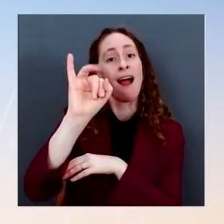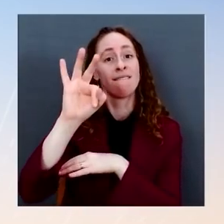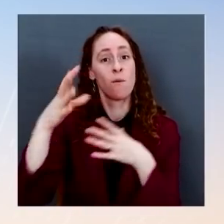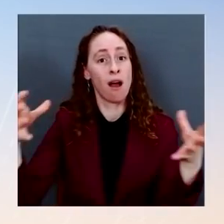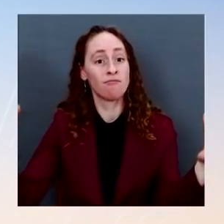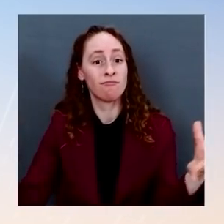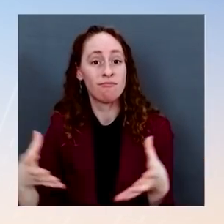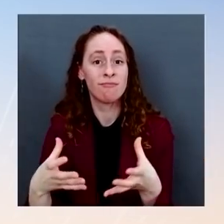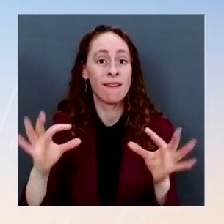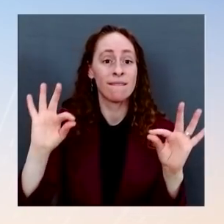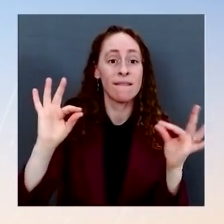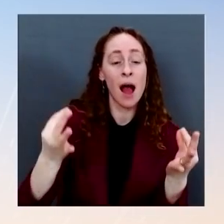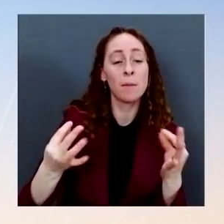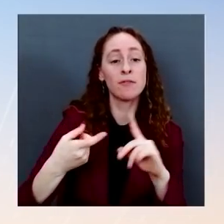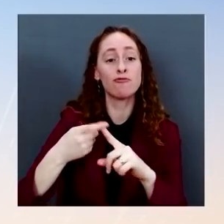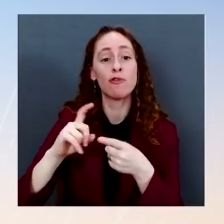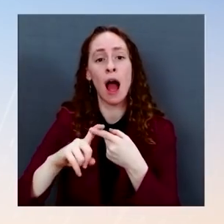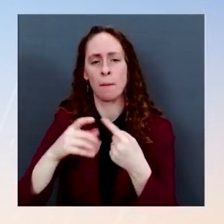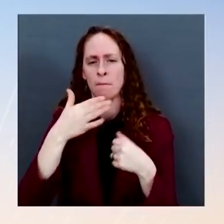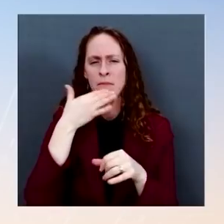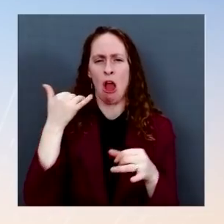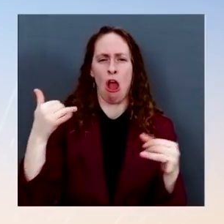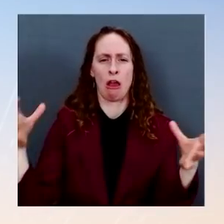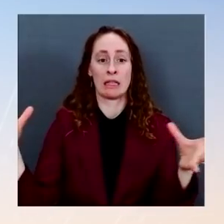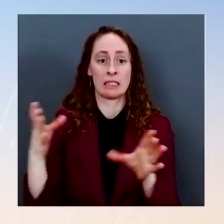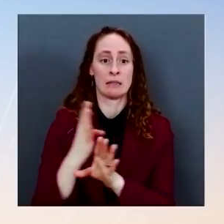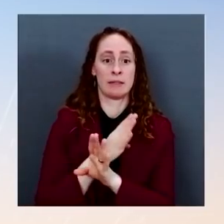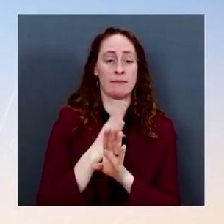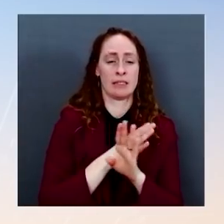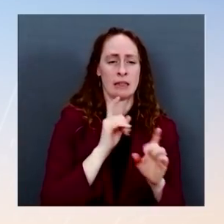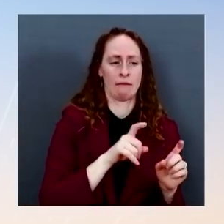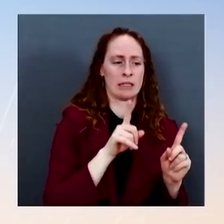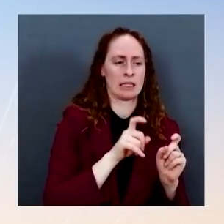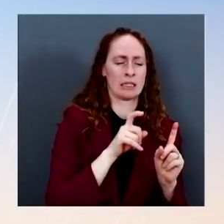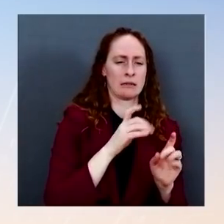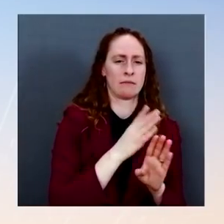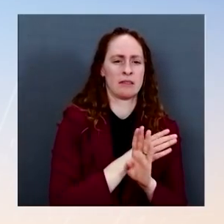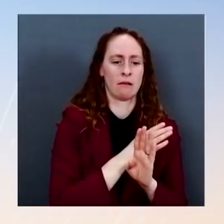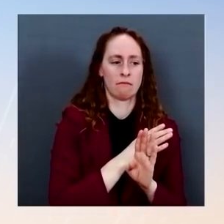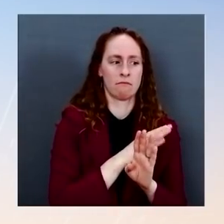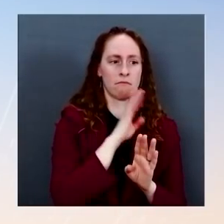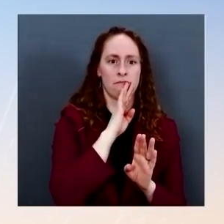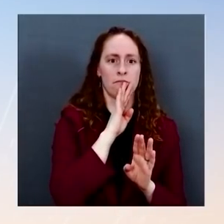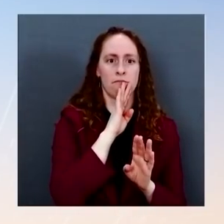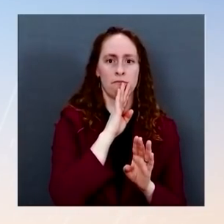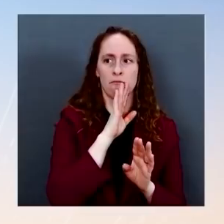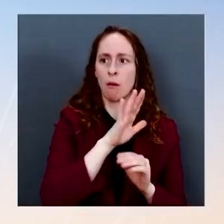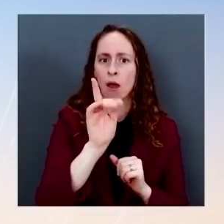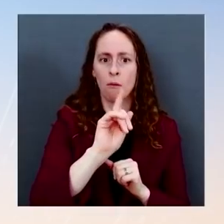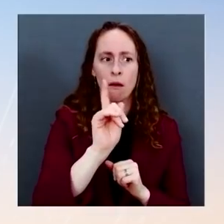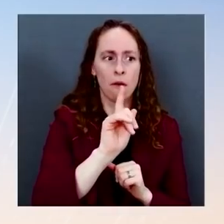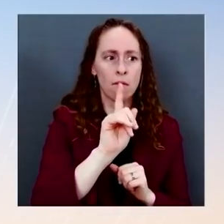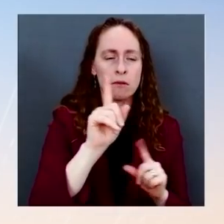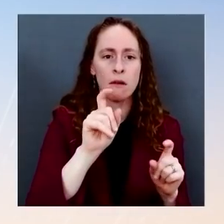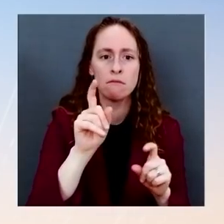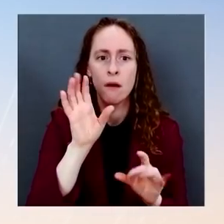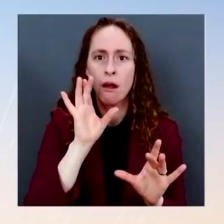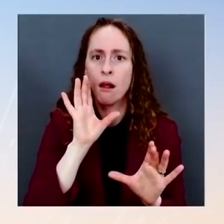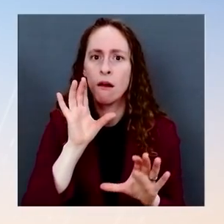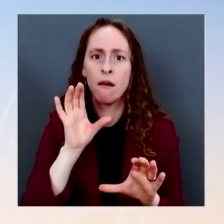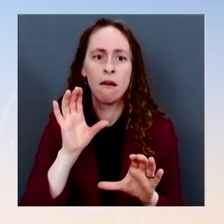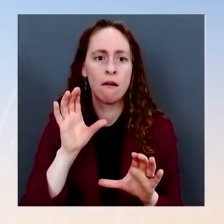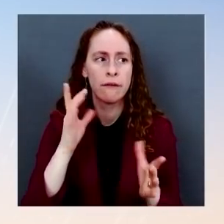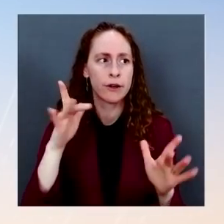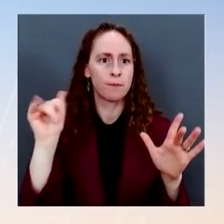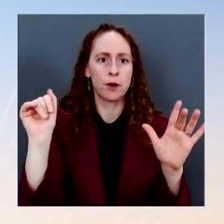the Northeast. So what is the White House doing specifically right now to help Americans get access to these tests? And will the president speak